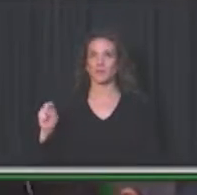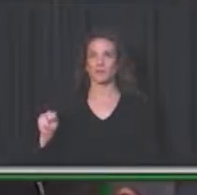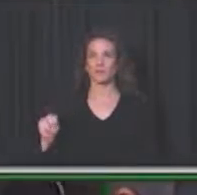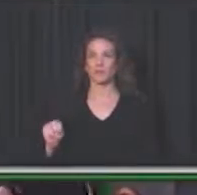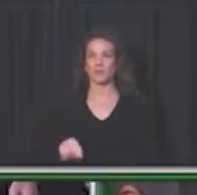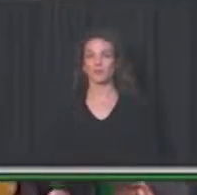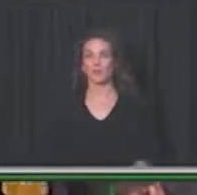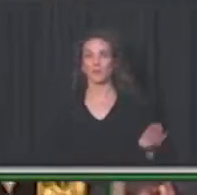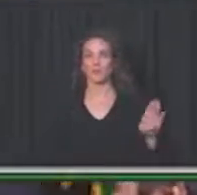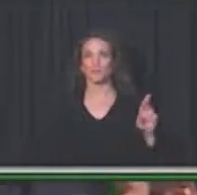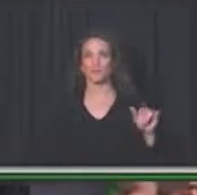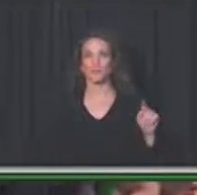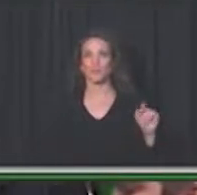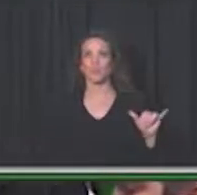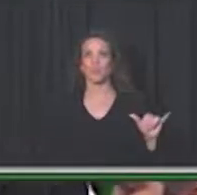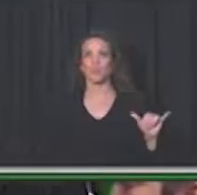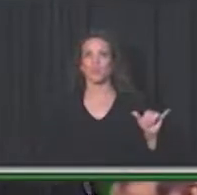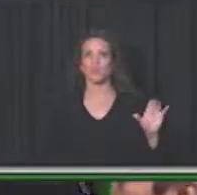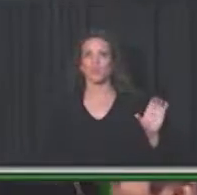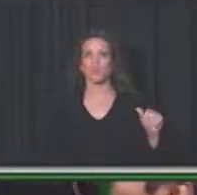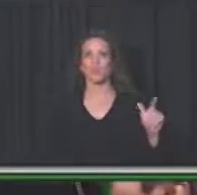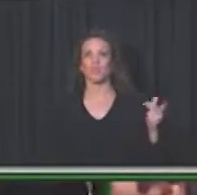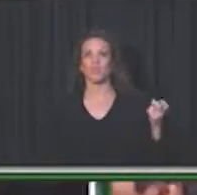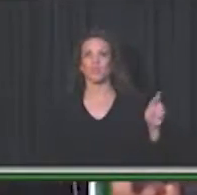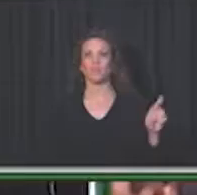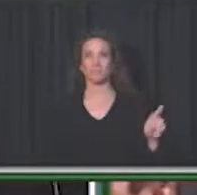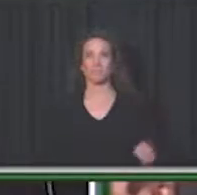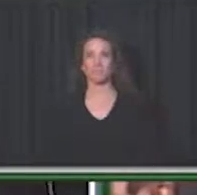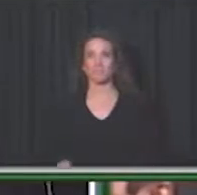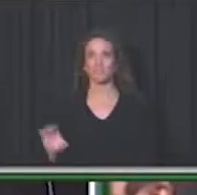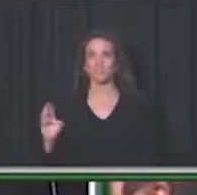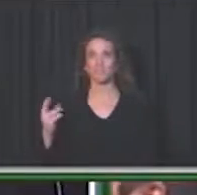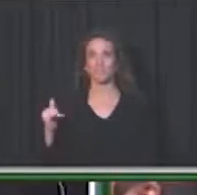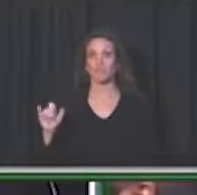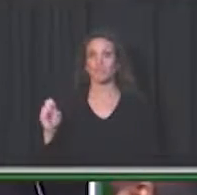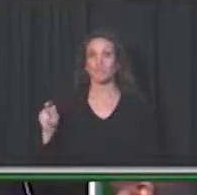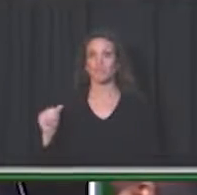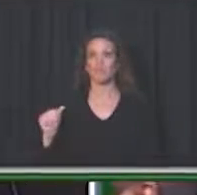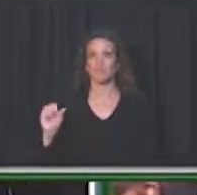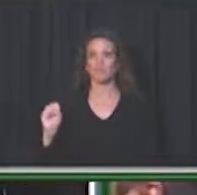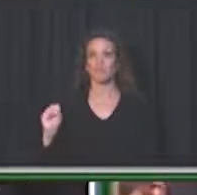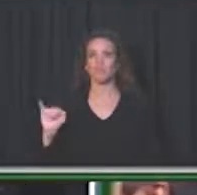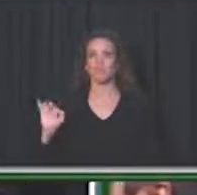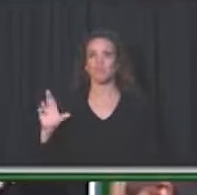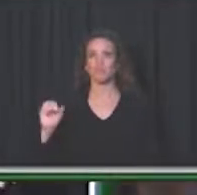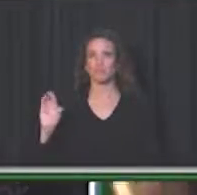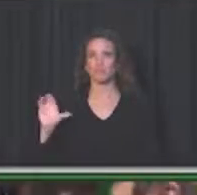Brittany Nicole Palmore. Christina Sirico.